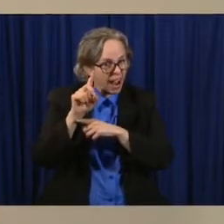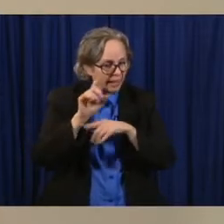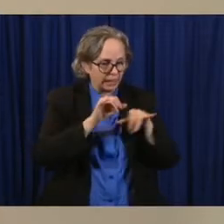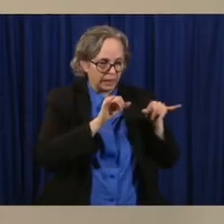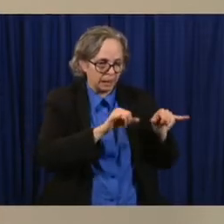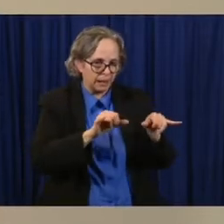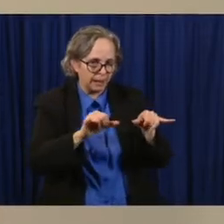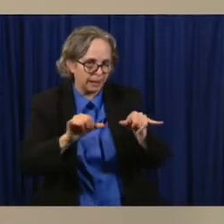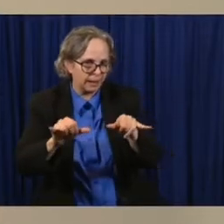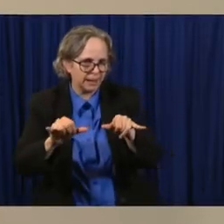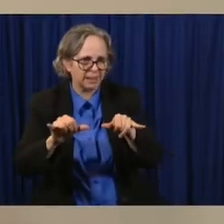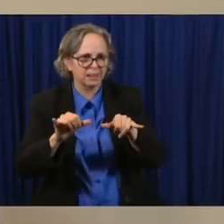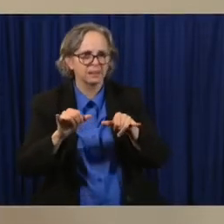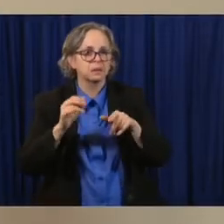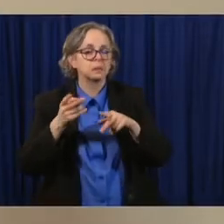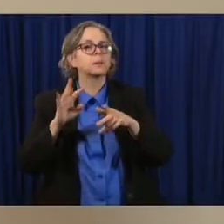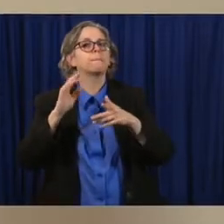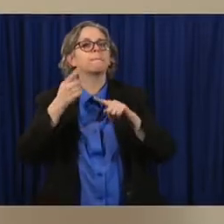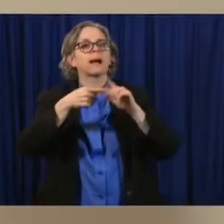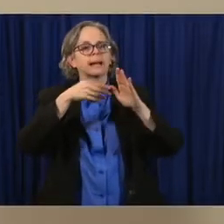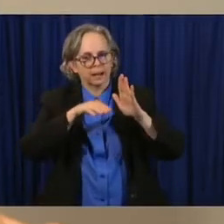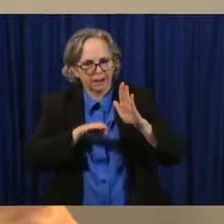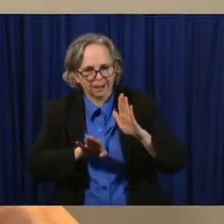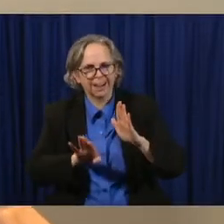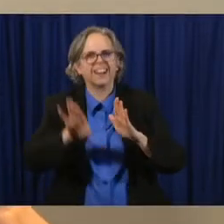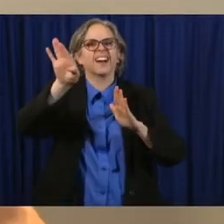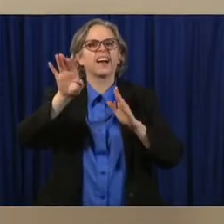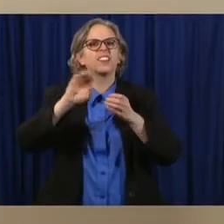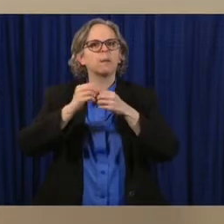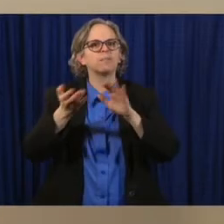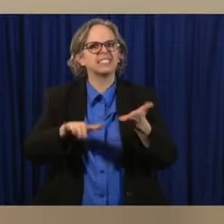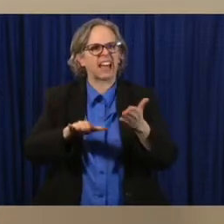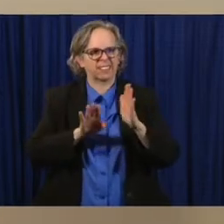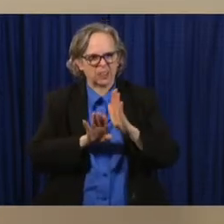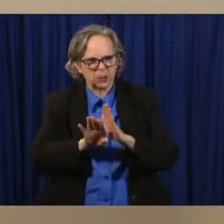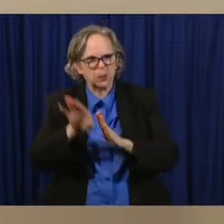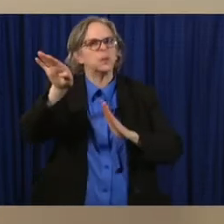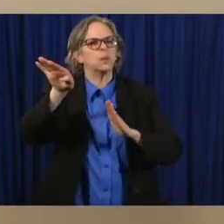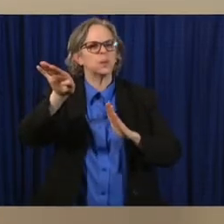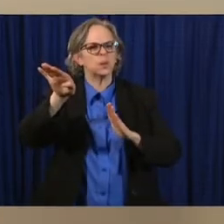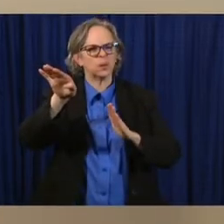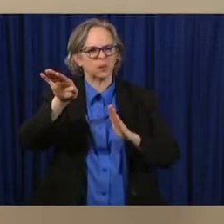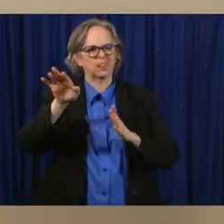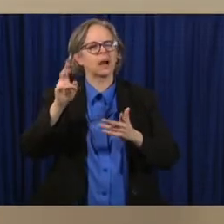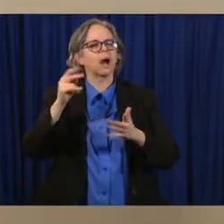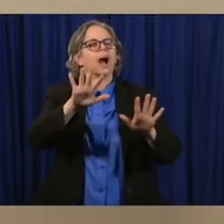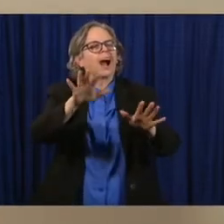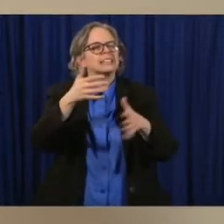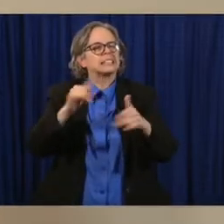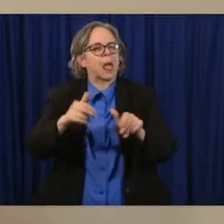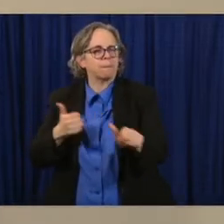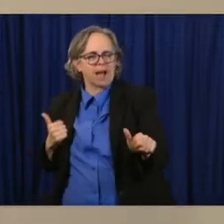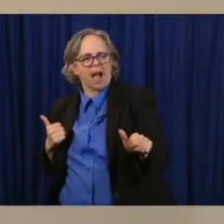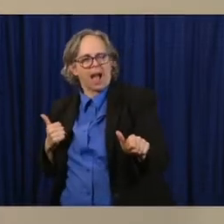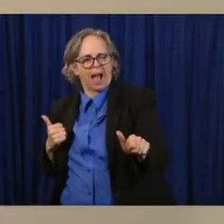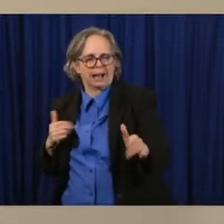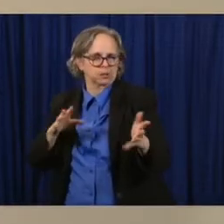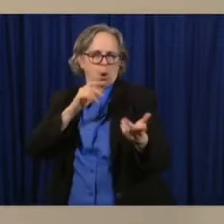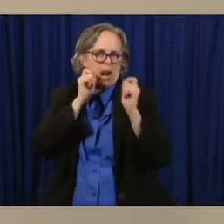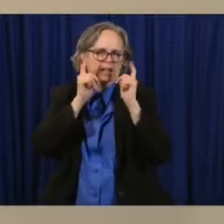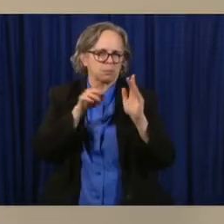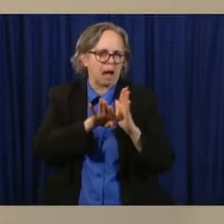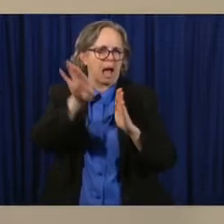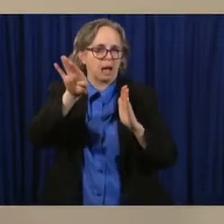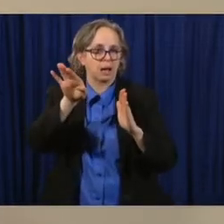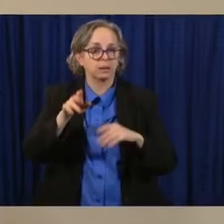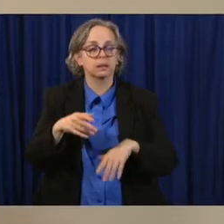deaths are lagging behind our illnesses, so that is not as surprising. We're also seeing an increase in